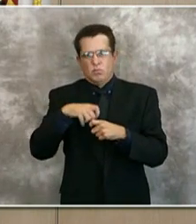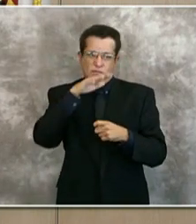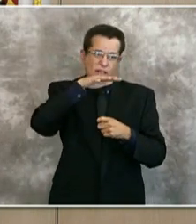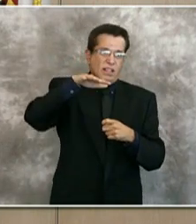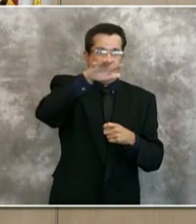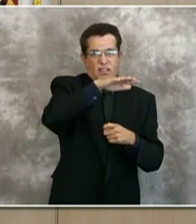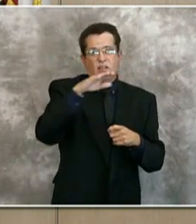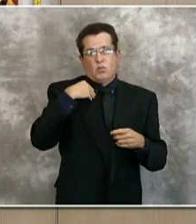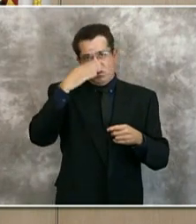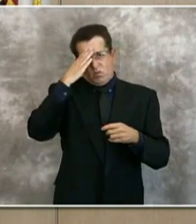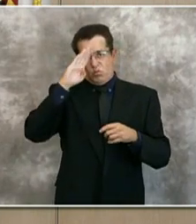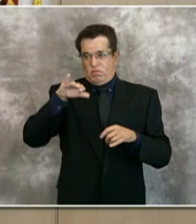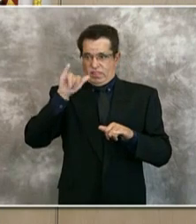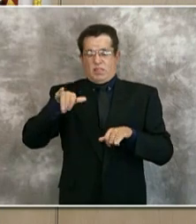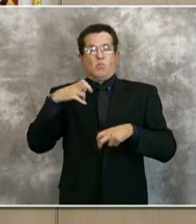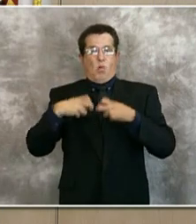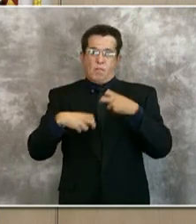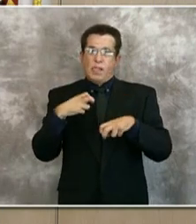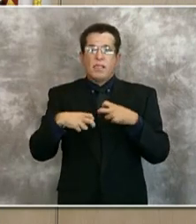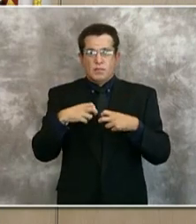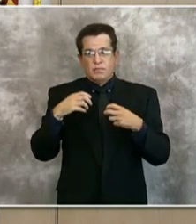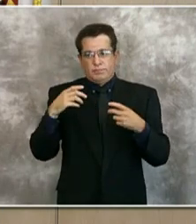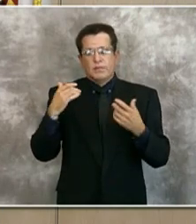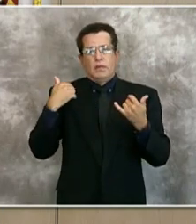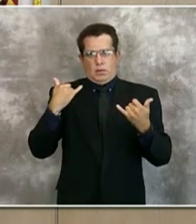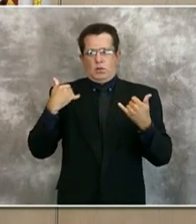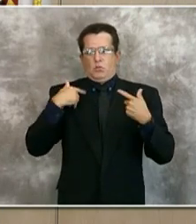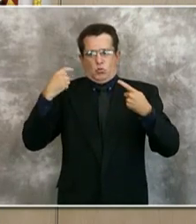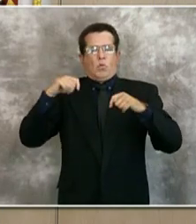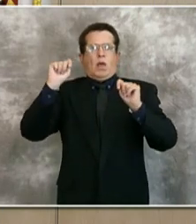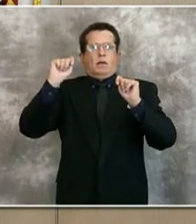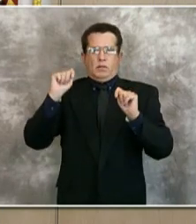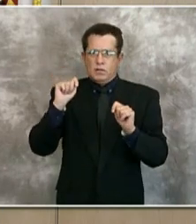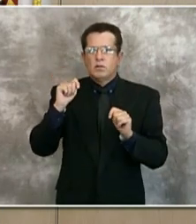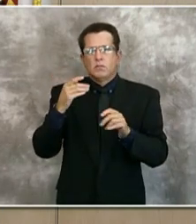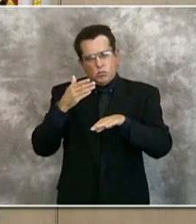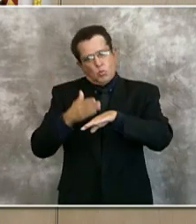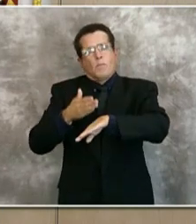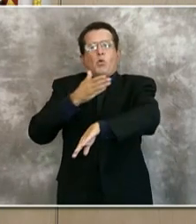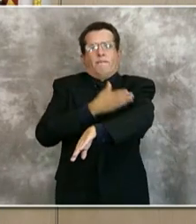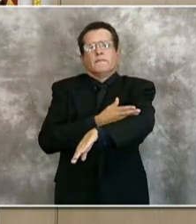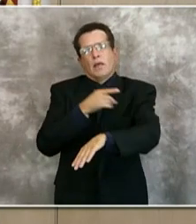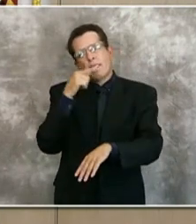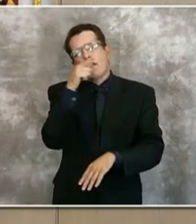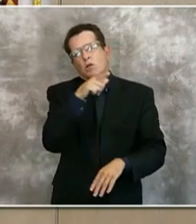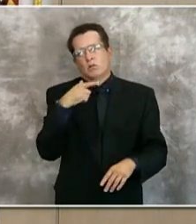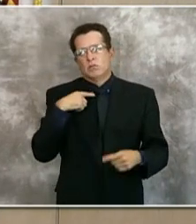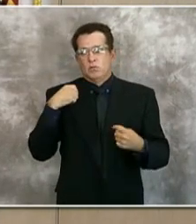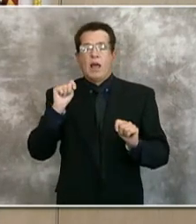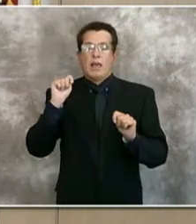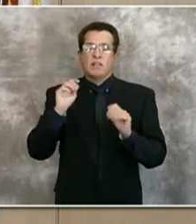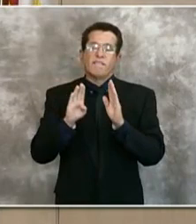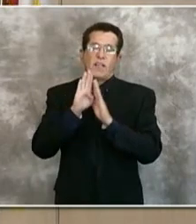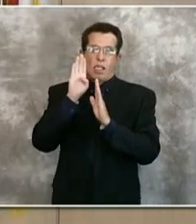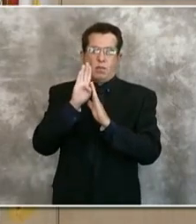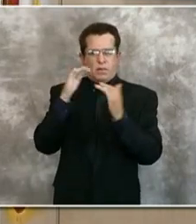known that this is an issue and have taken dedicated steps to address it.